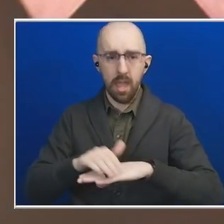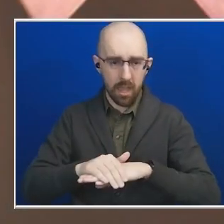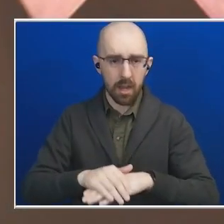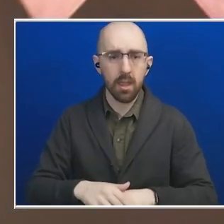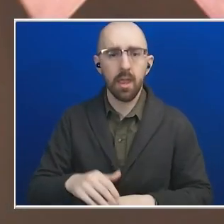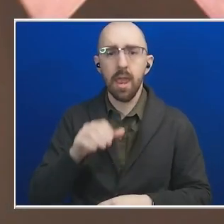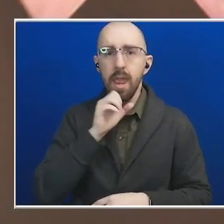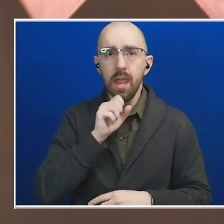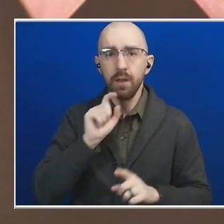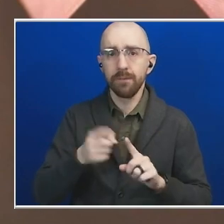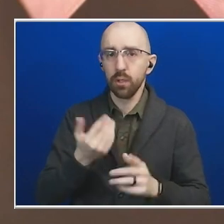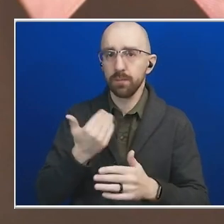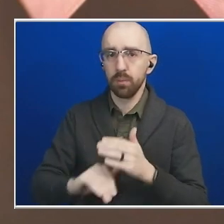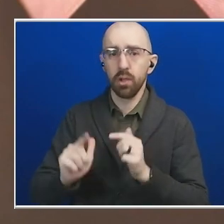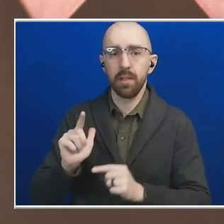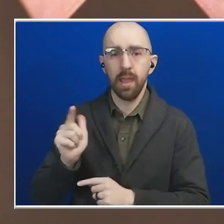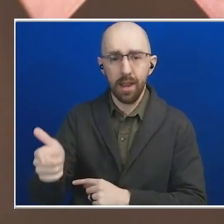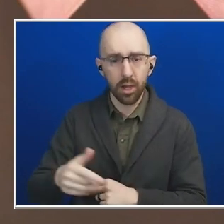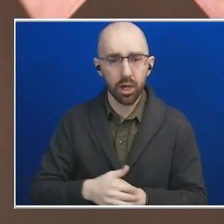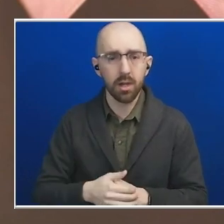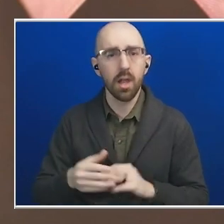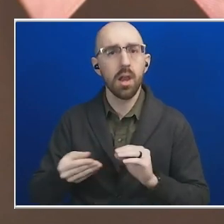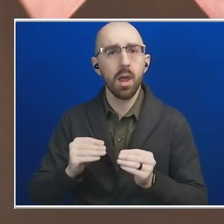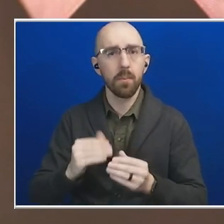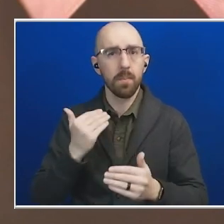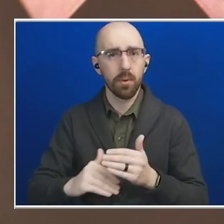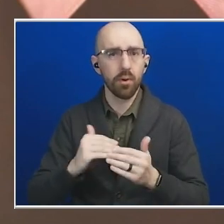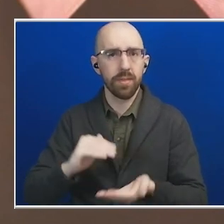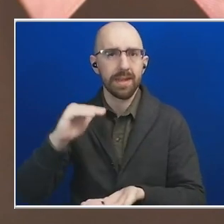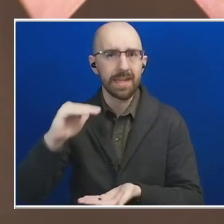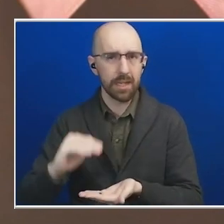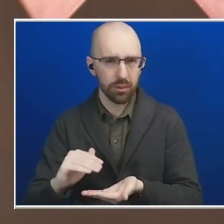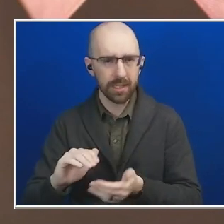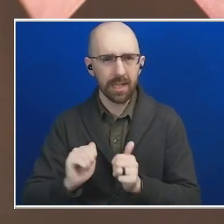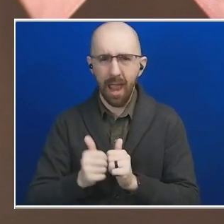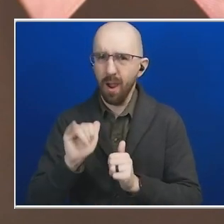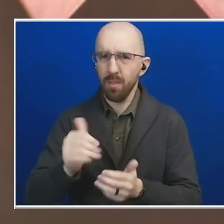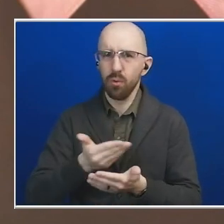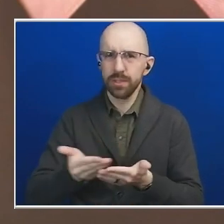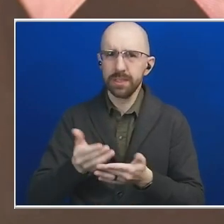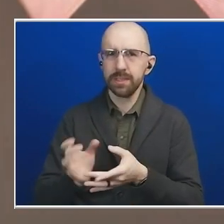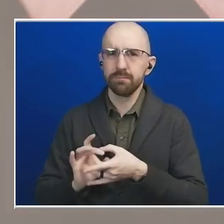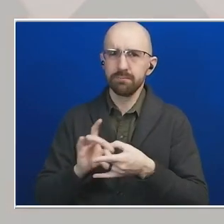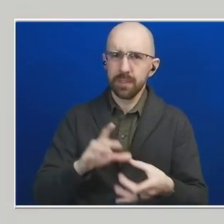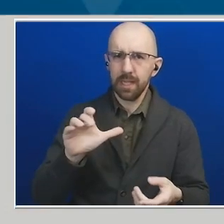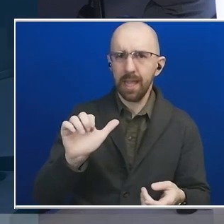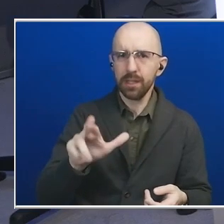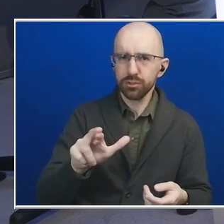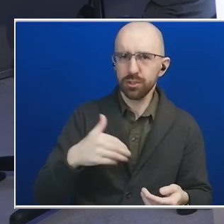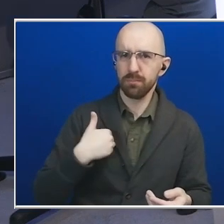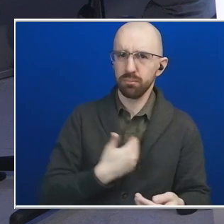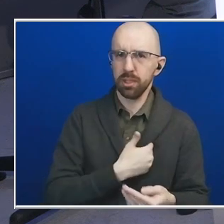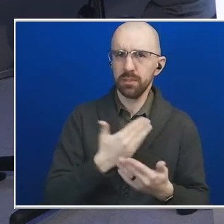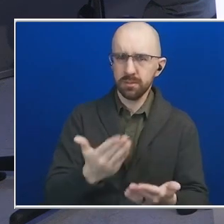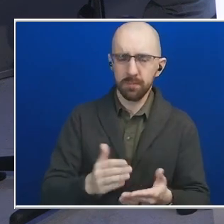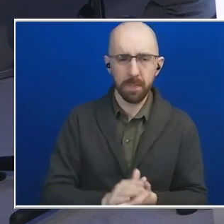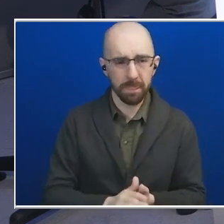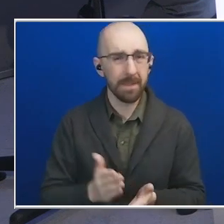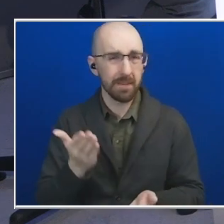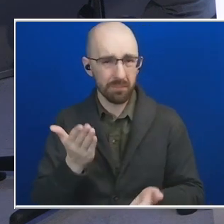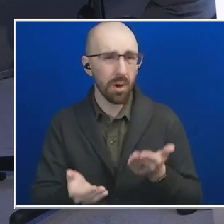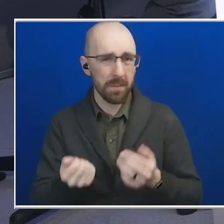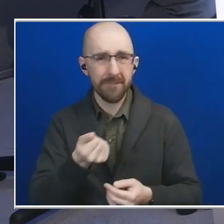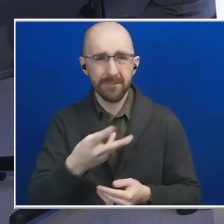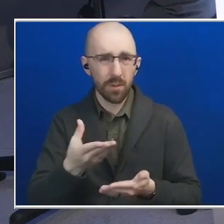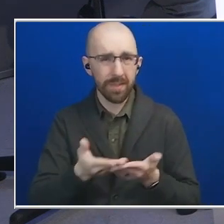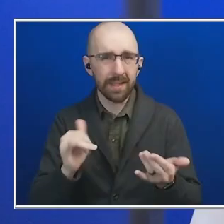a decreased number of births overall. How do those factors connect to breast cancer? Yeah. Well, I think there's probably a couple things that are going on.